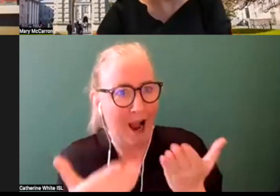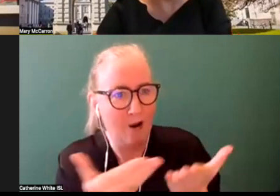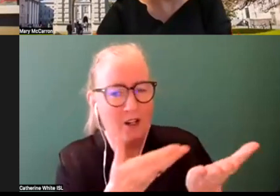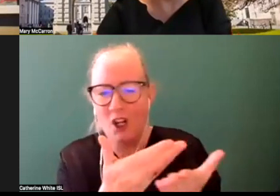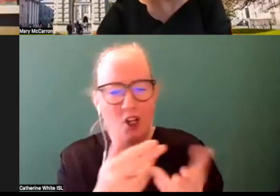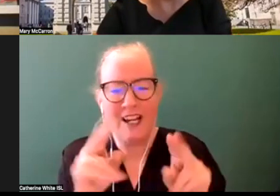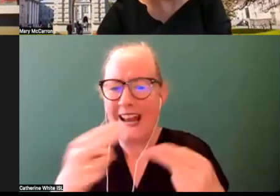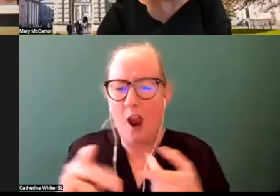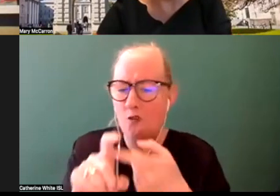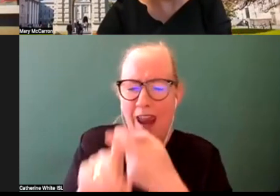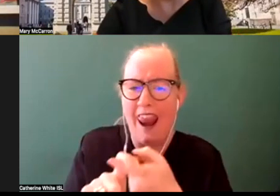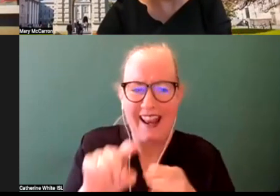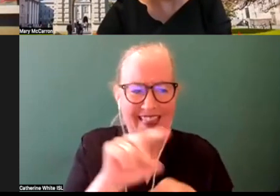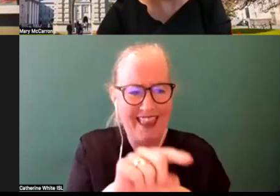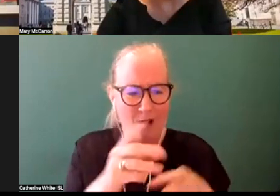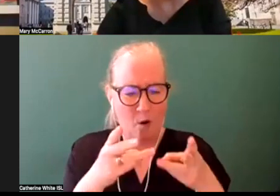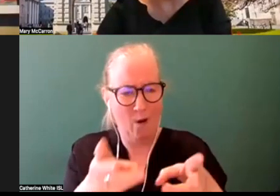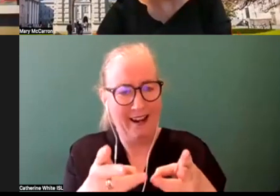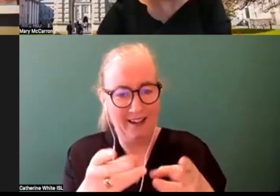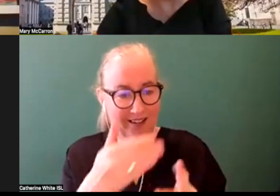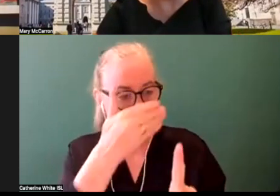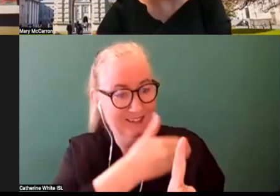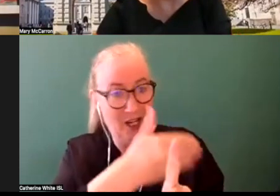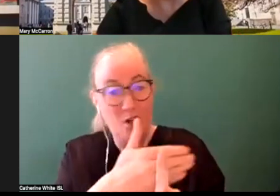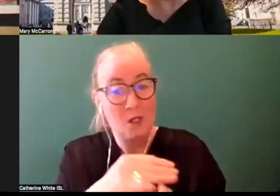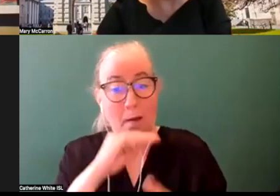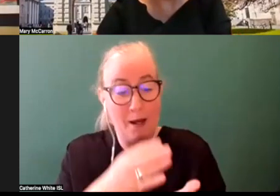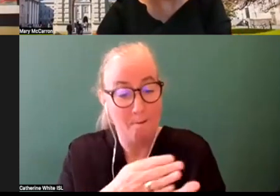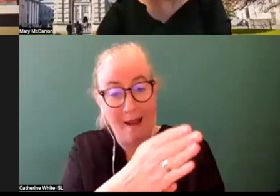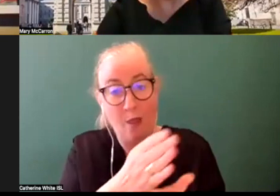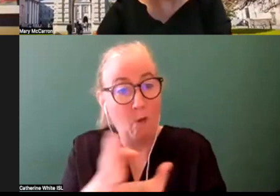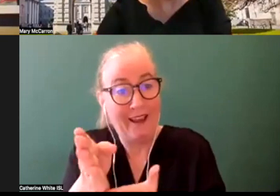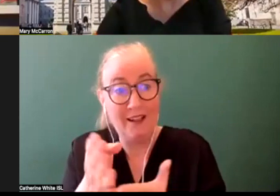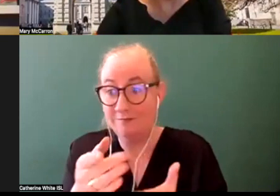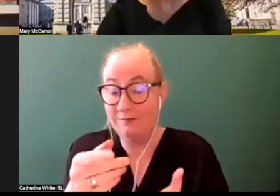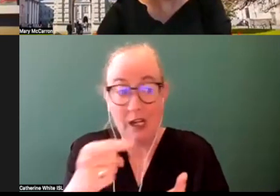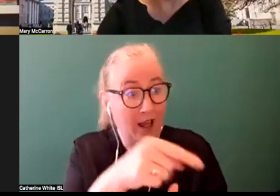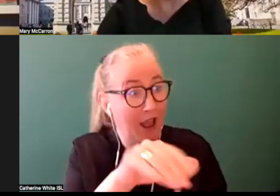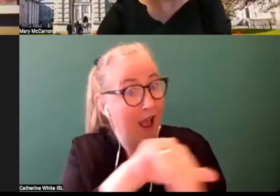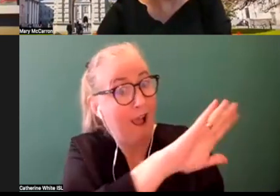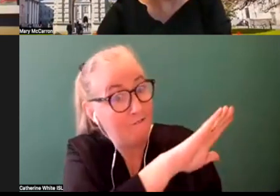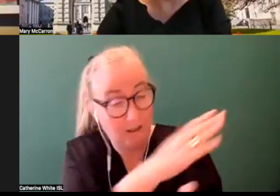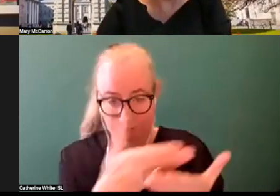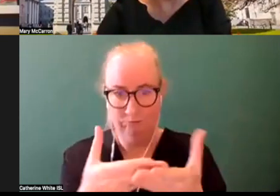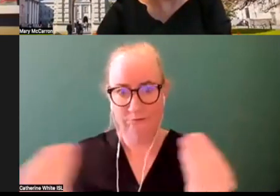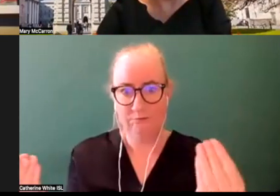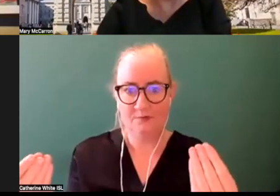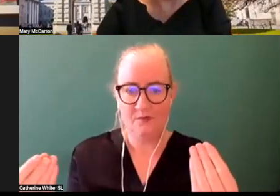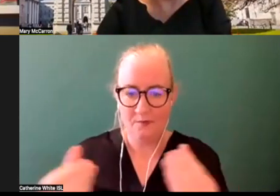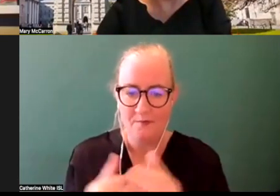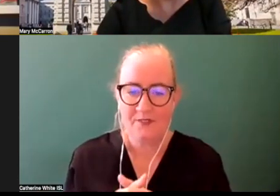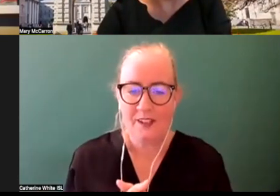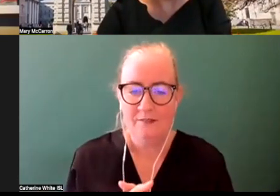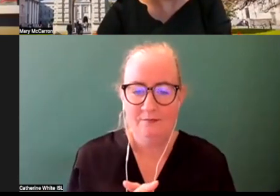always rely on that, because if that breaks down, the pathway is gone. And like we are, you know, seeing that more and